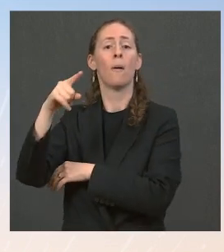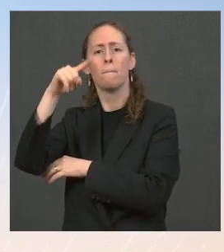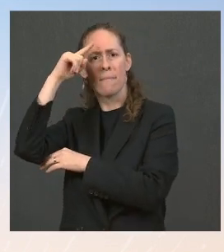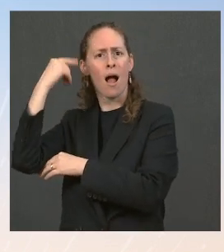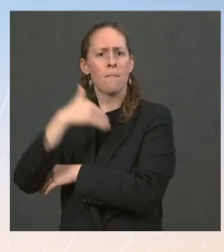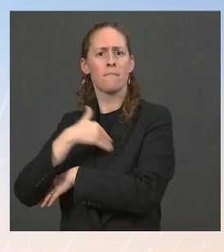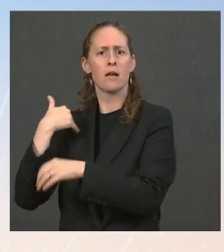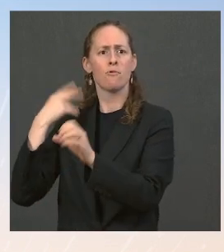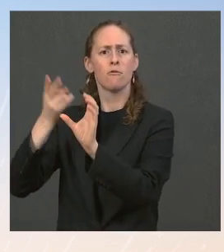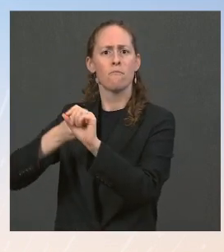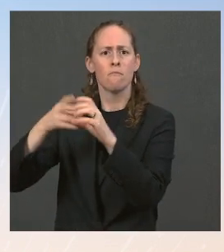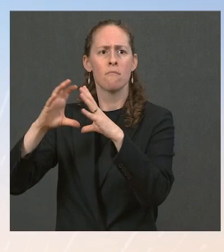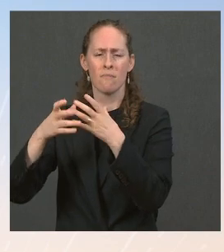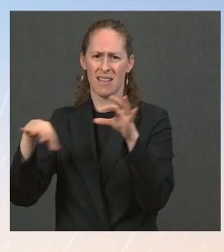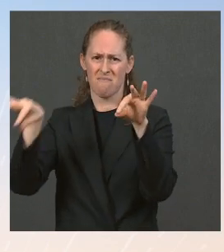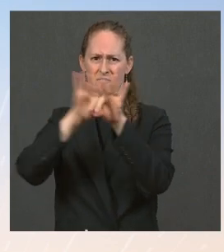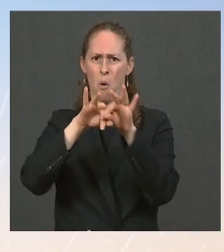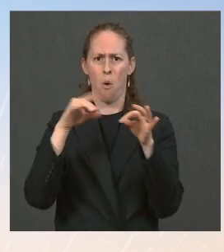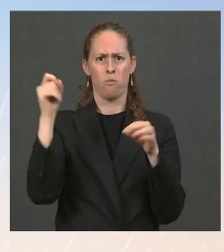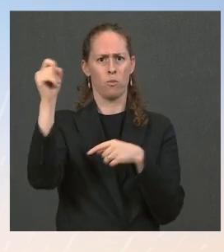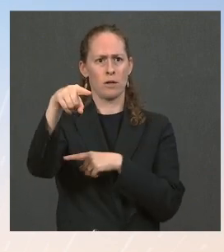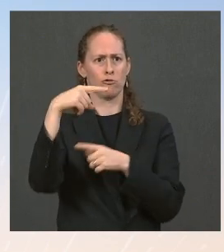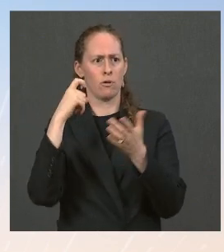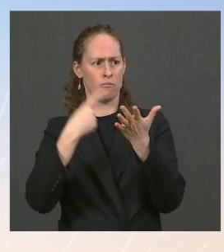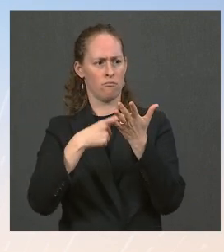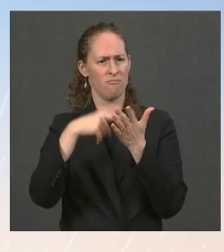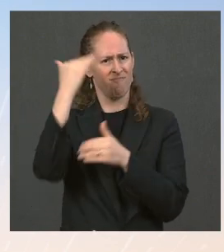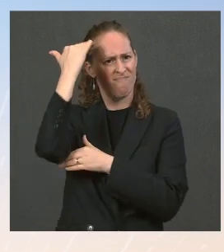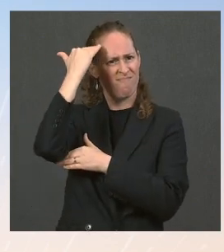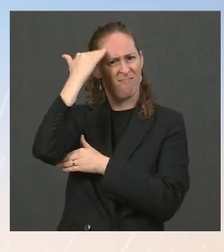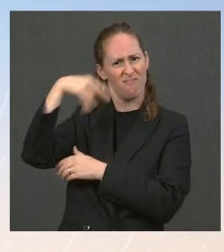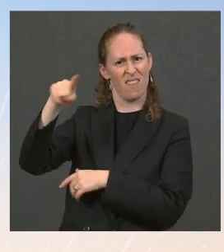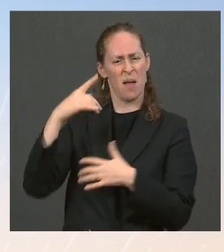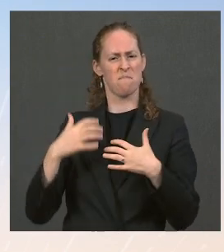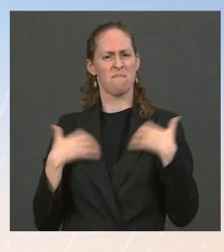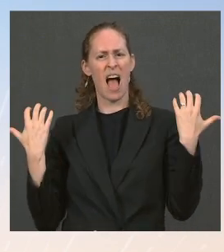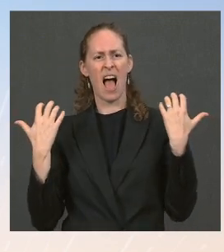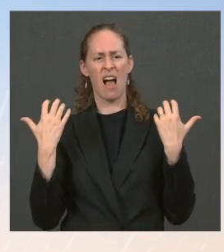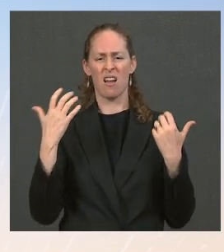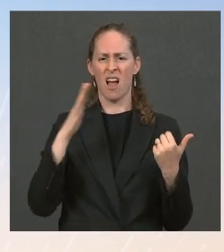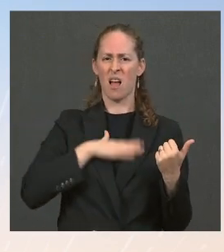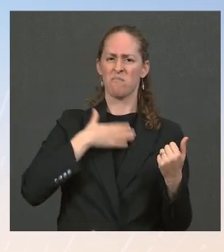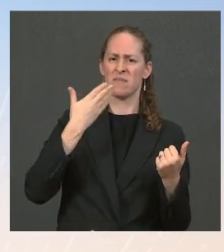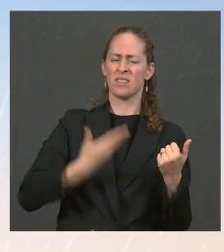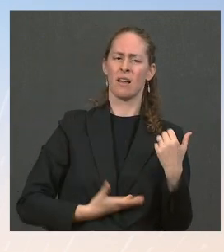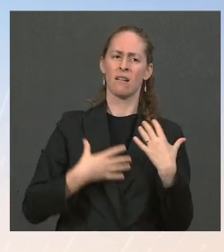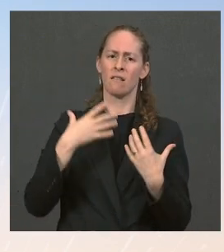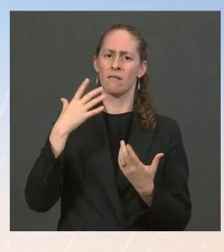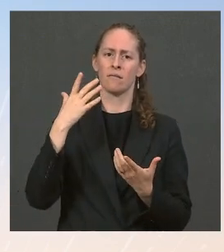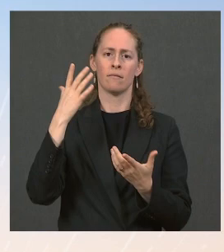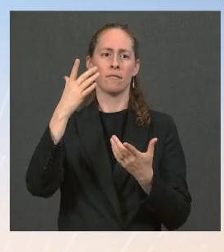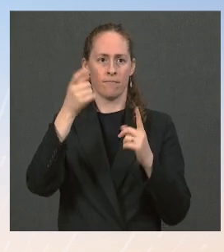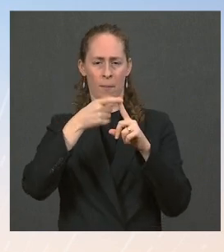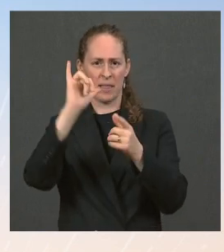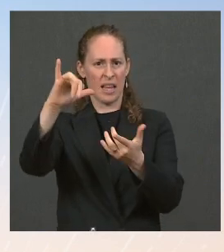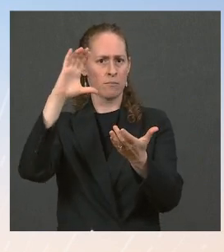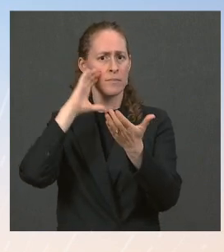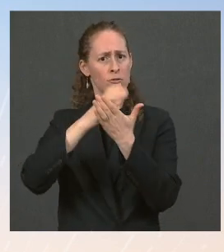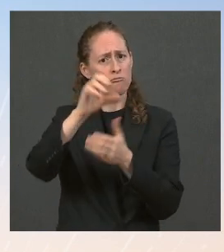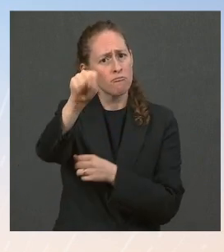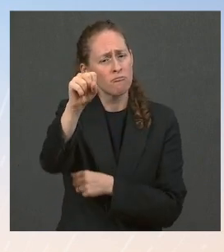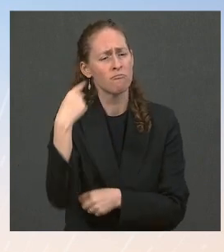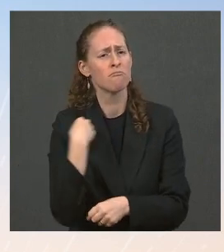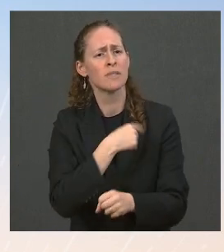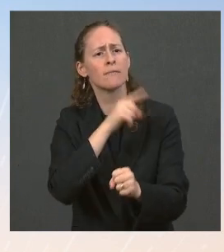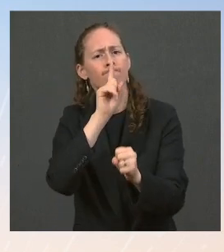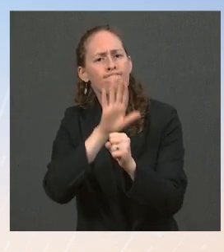is how outraged we also are by these photos and this video, our commitment to this investigation, but also how our